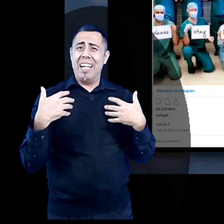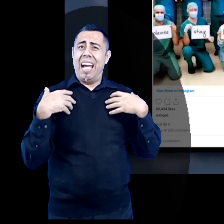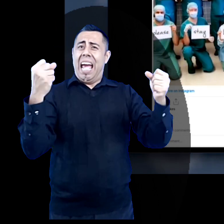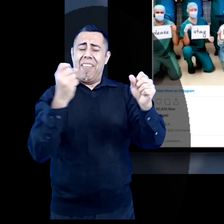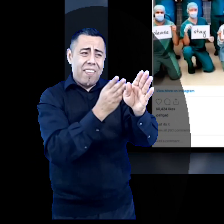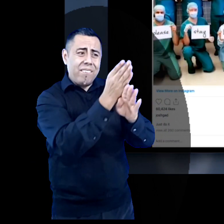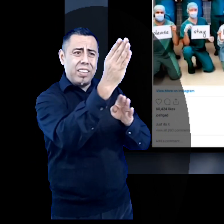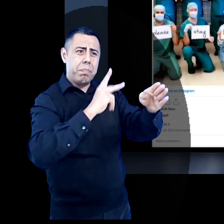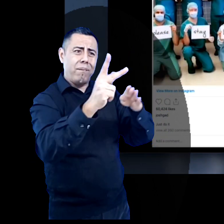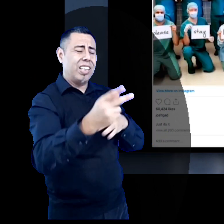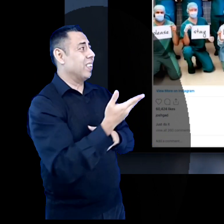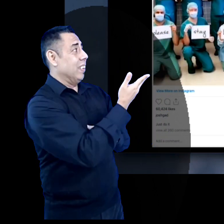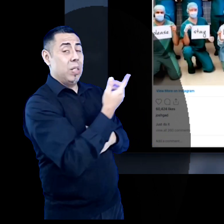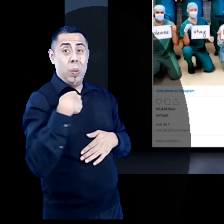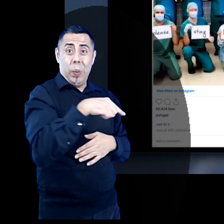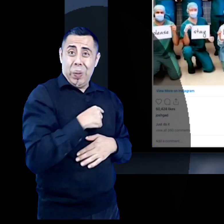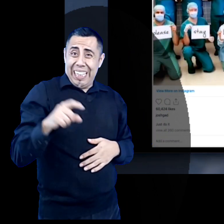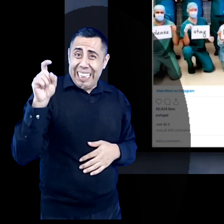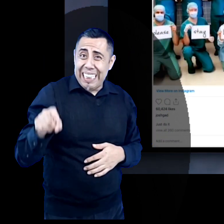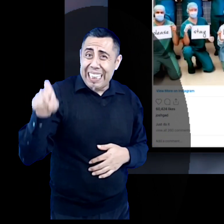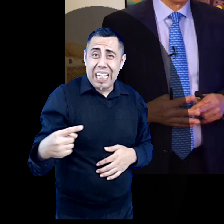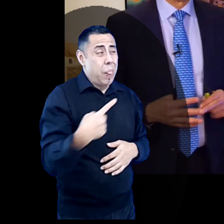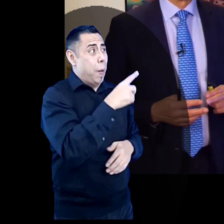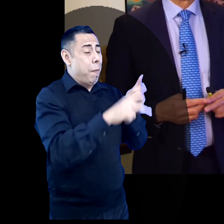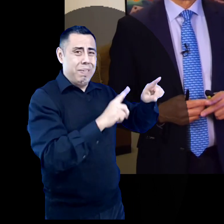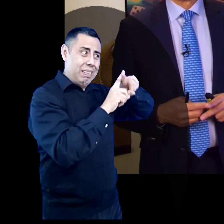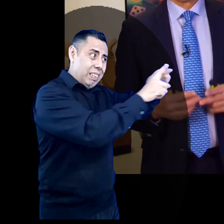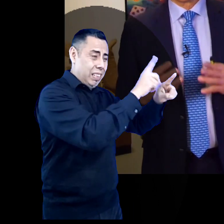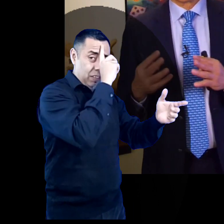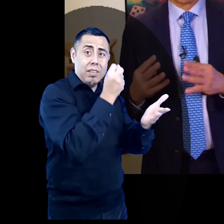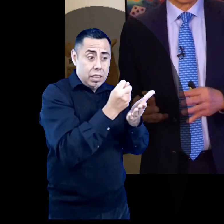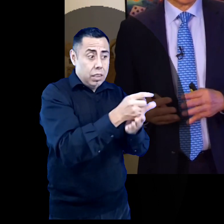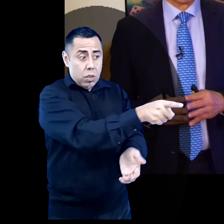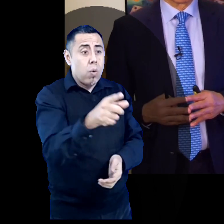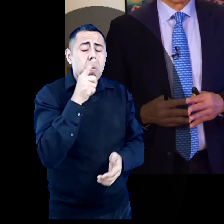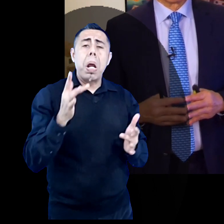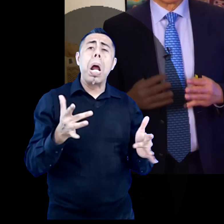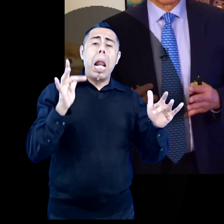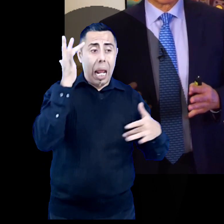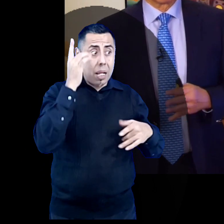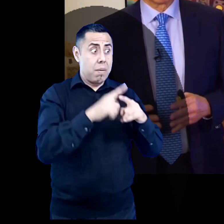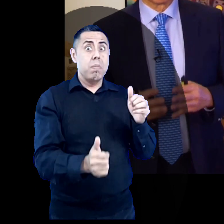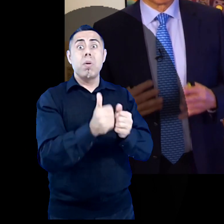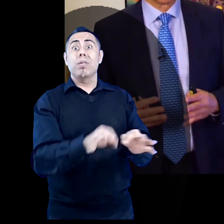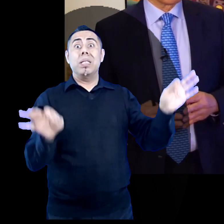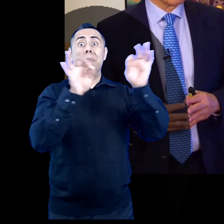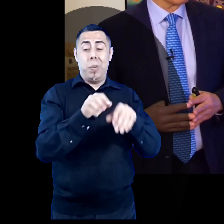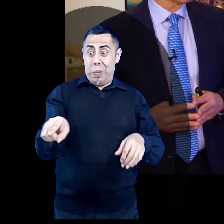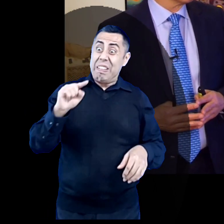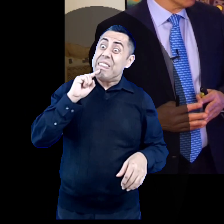needed to treat even the moderately infected, but more importantly, those severely infected with a fatality rate